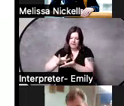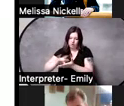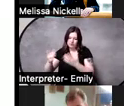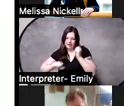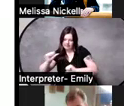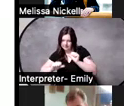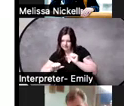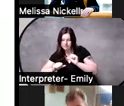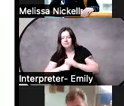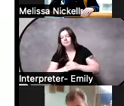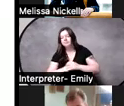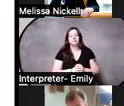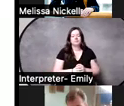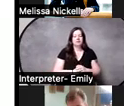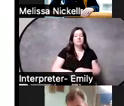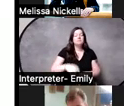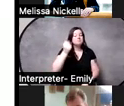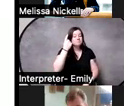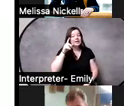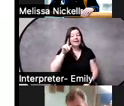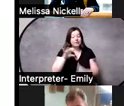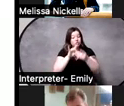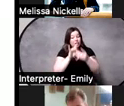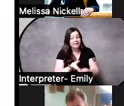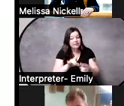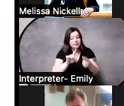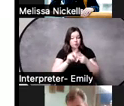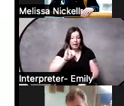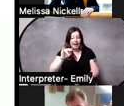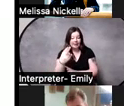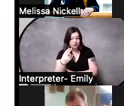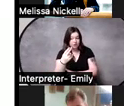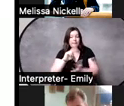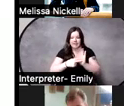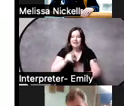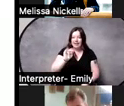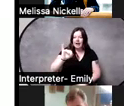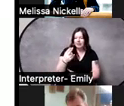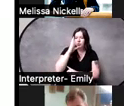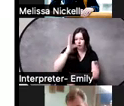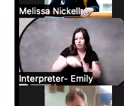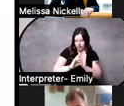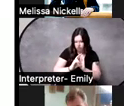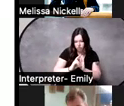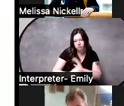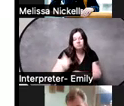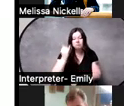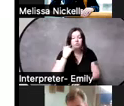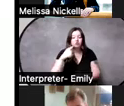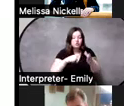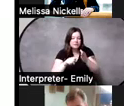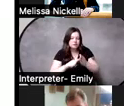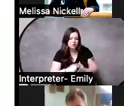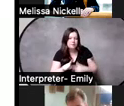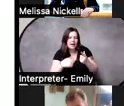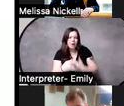if it's relevant to NIH, it'll be reviewed by NIGMS. So if, let's say that you're doing aging research, don't be concerned about